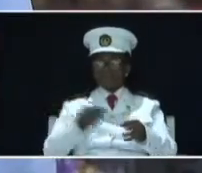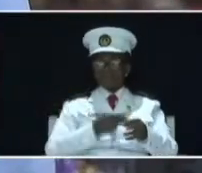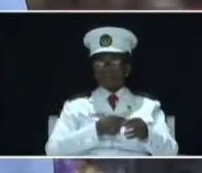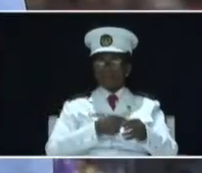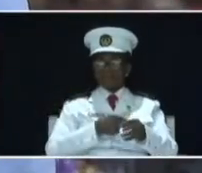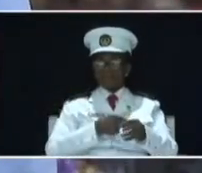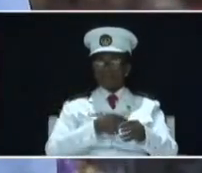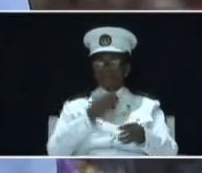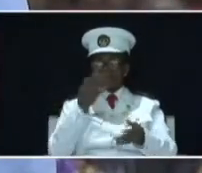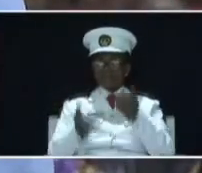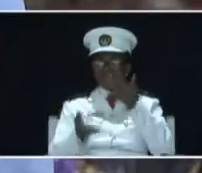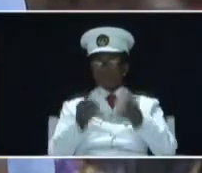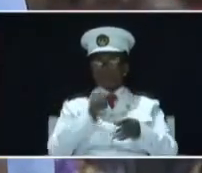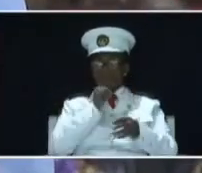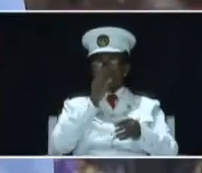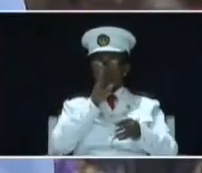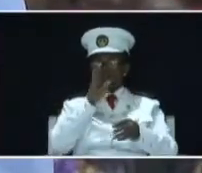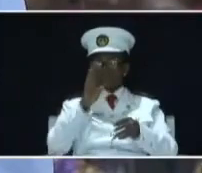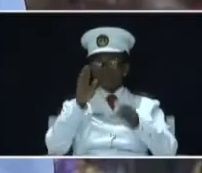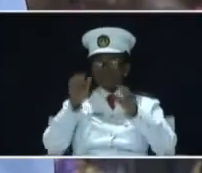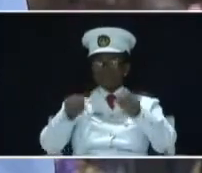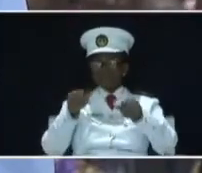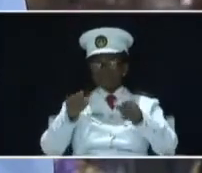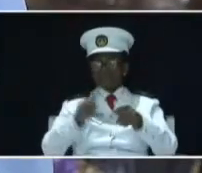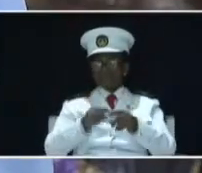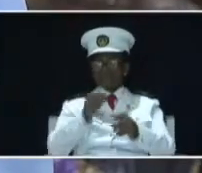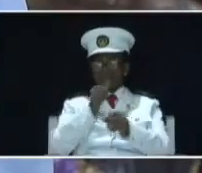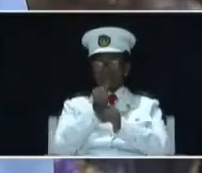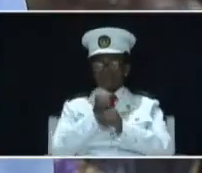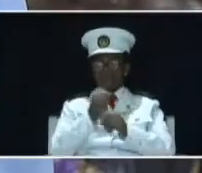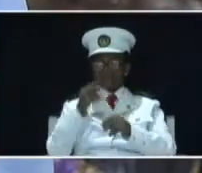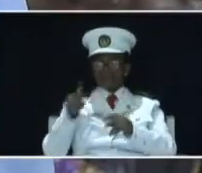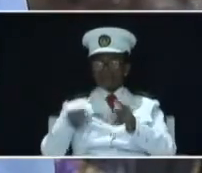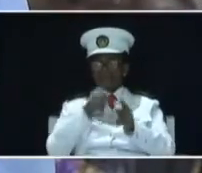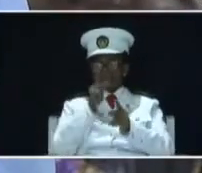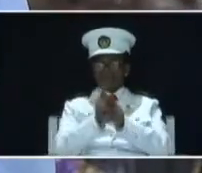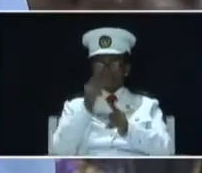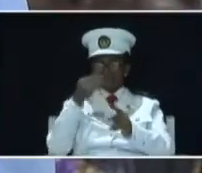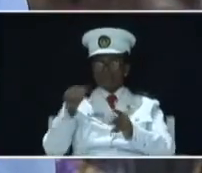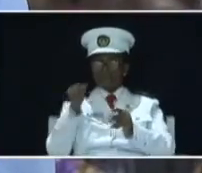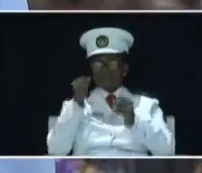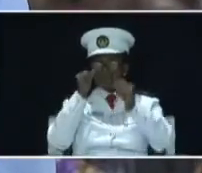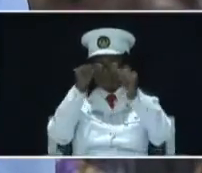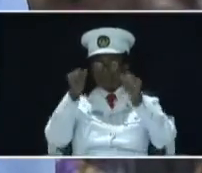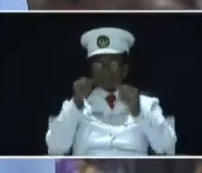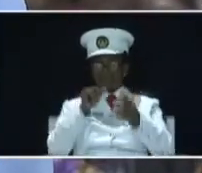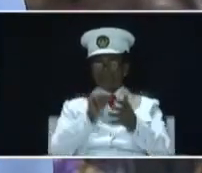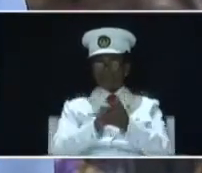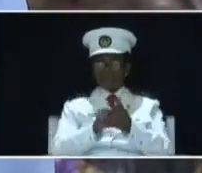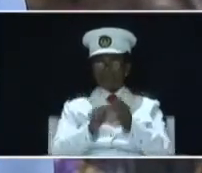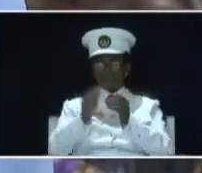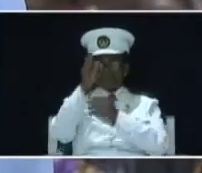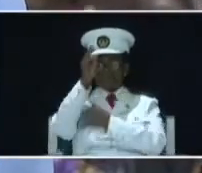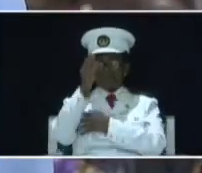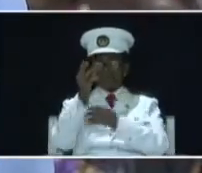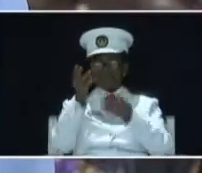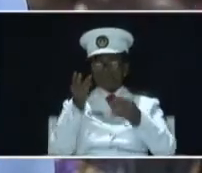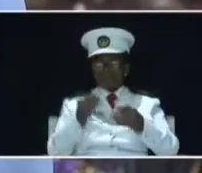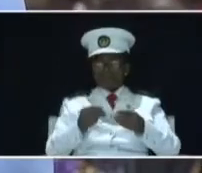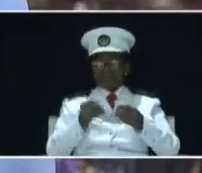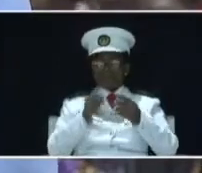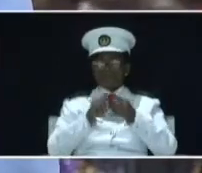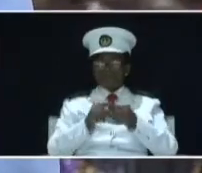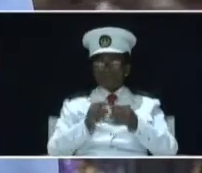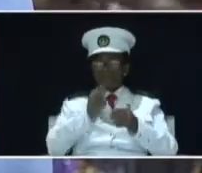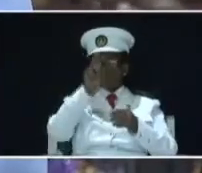might not be able to receive the kind of power God wants to release to us is that God is not sure you will use the